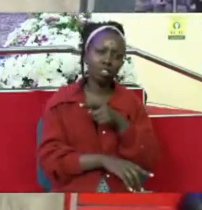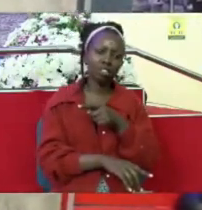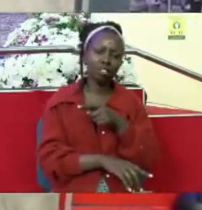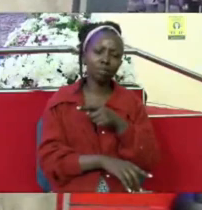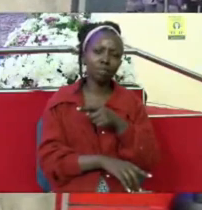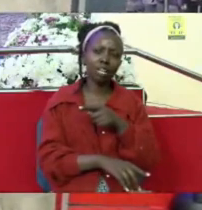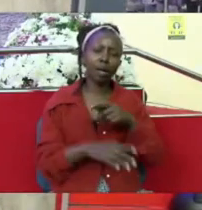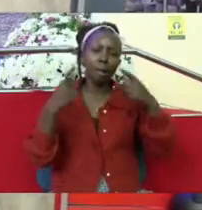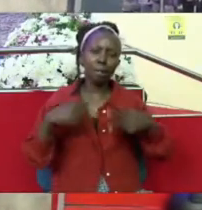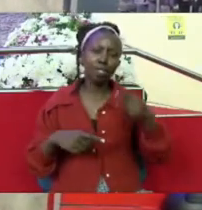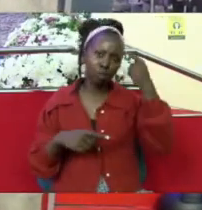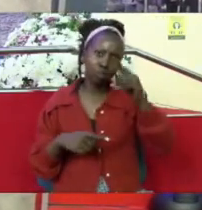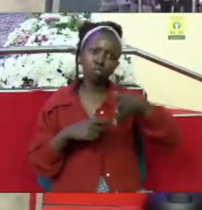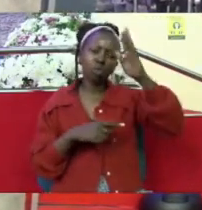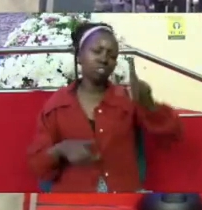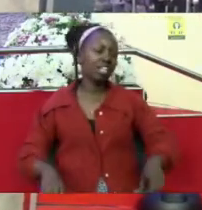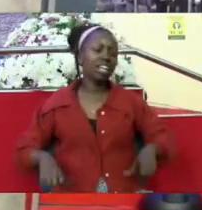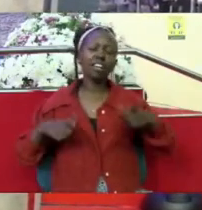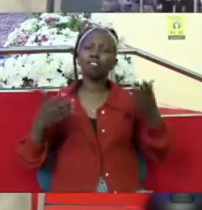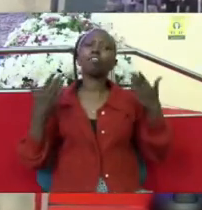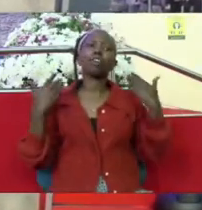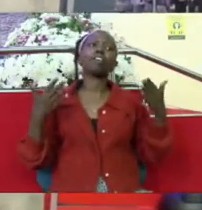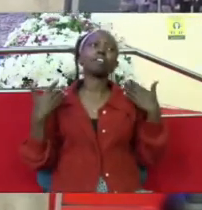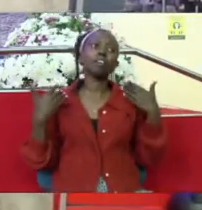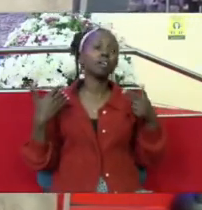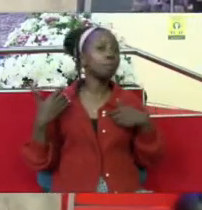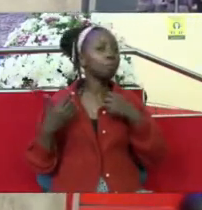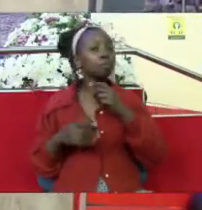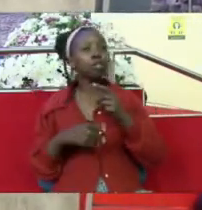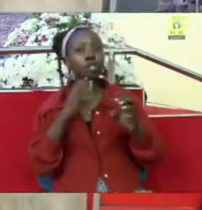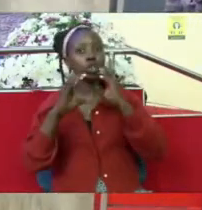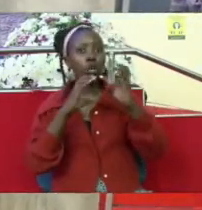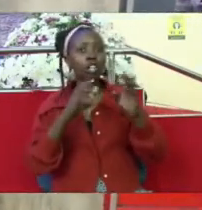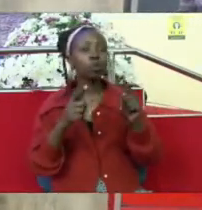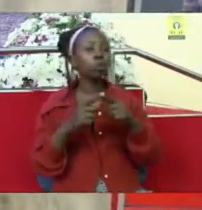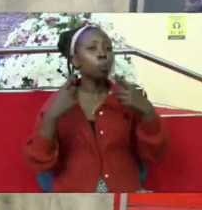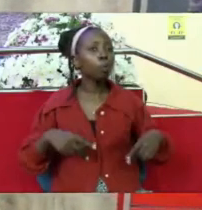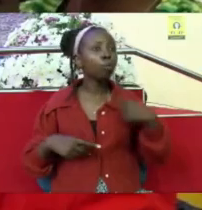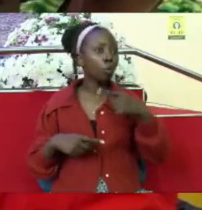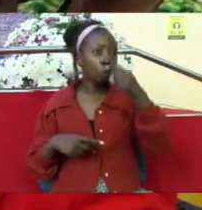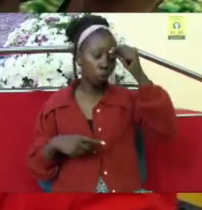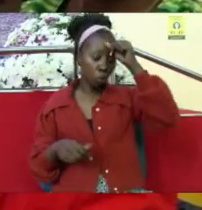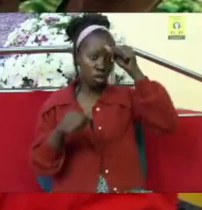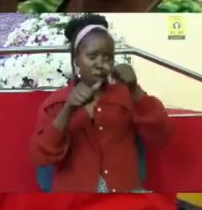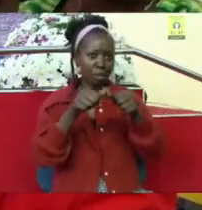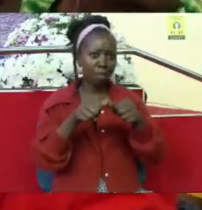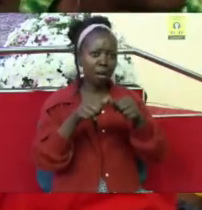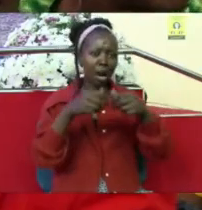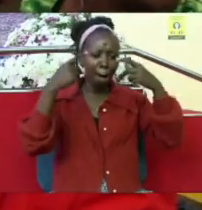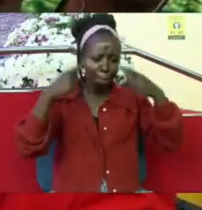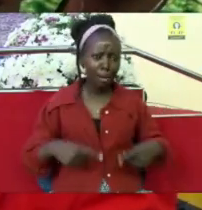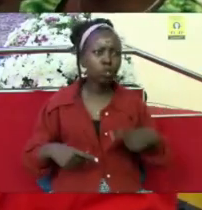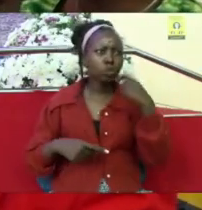huyu. Live forever. Ishi milele. I'm talking to people that can remember. Naongelesha watu ambao wanaweza kukumbuka. Someone mtu